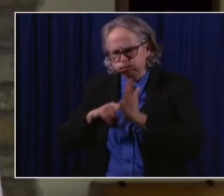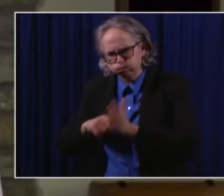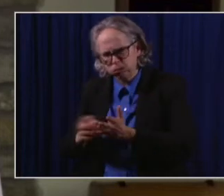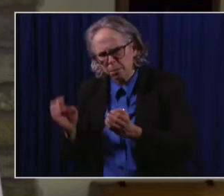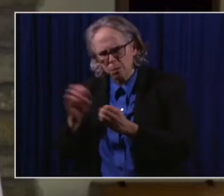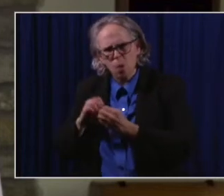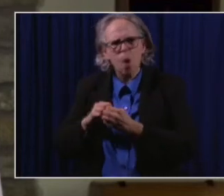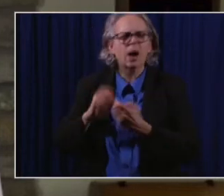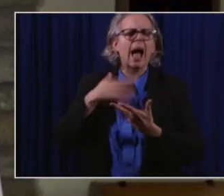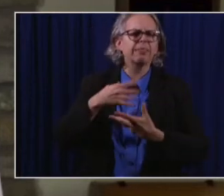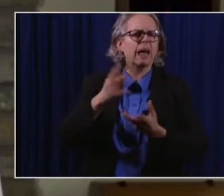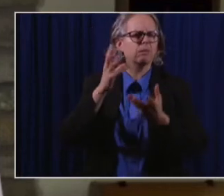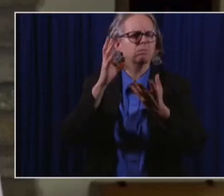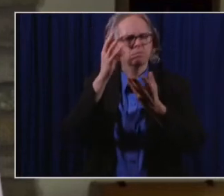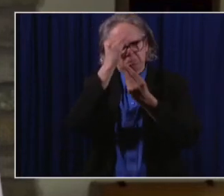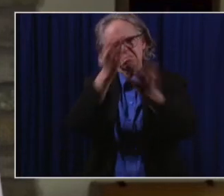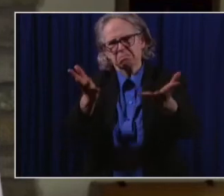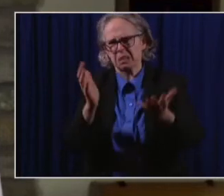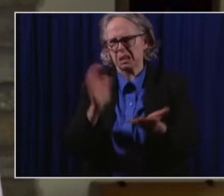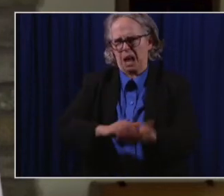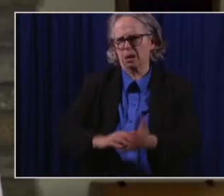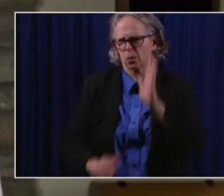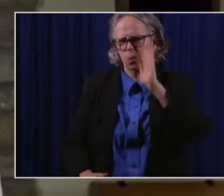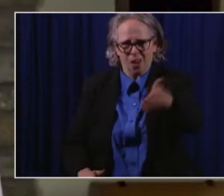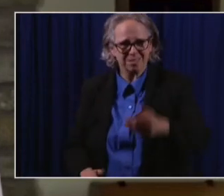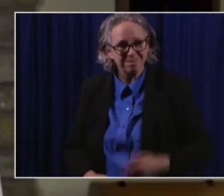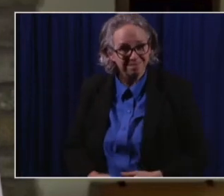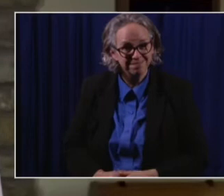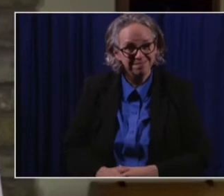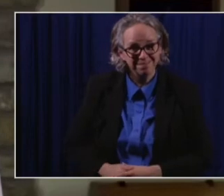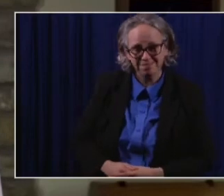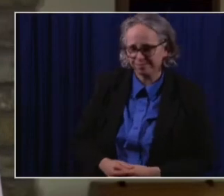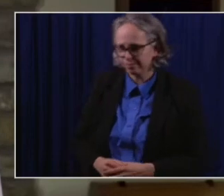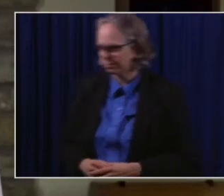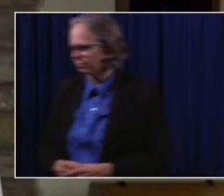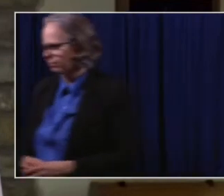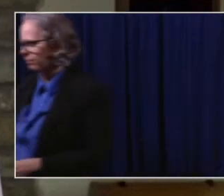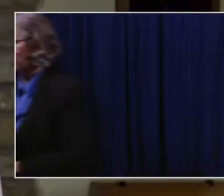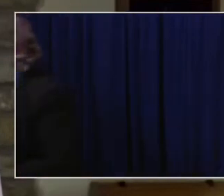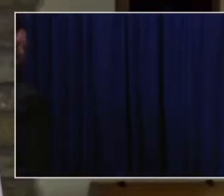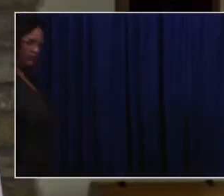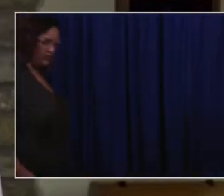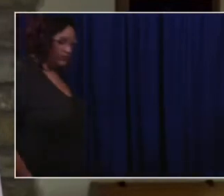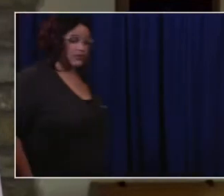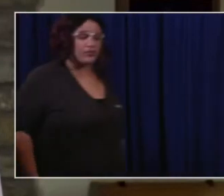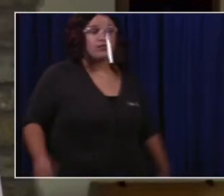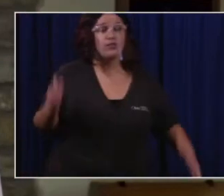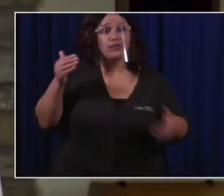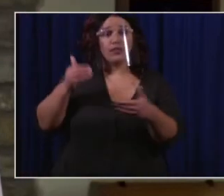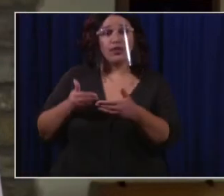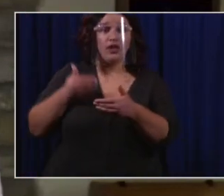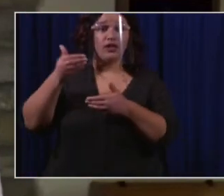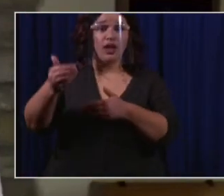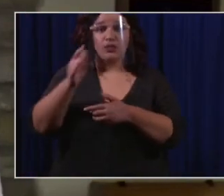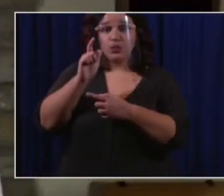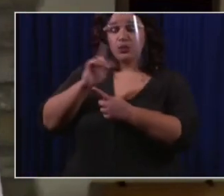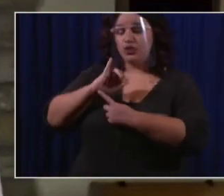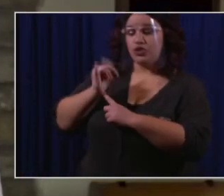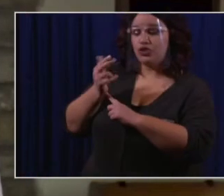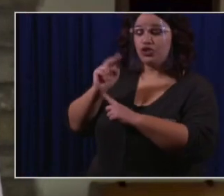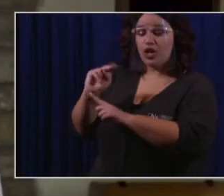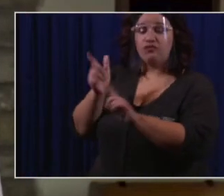better. Next question is from John London at WLWT in Cincinnati. Hey, John. Governor,